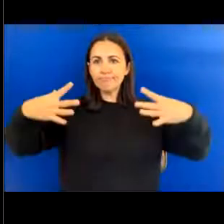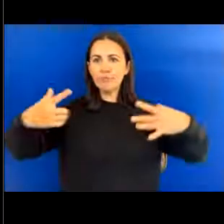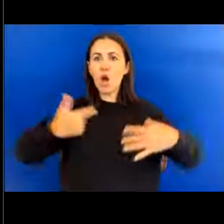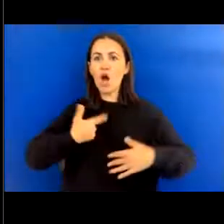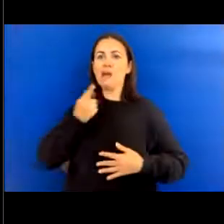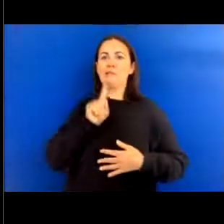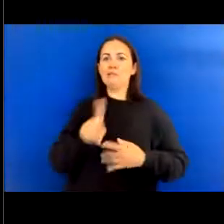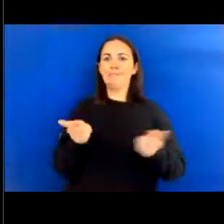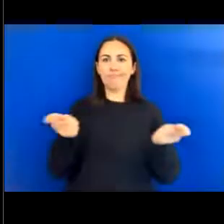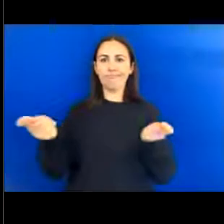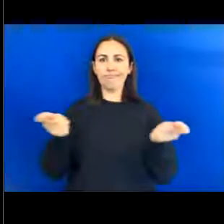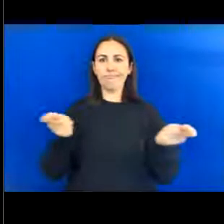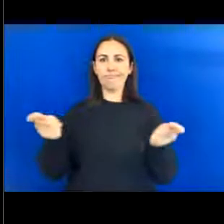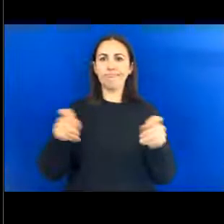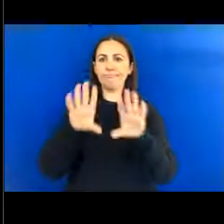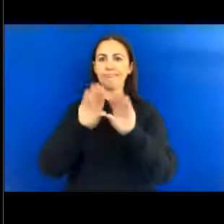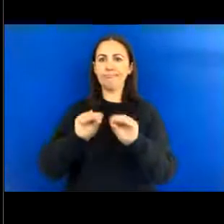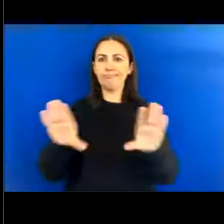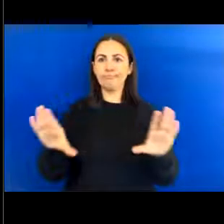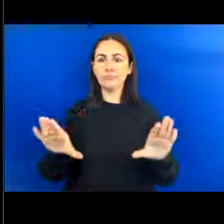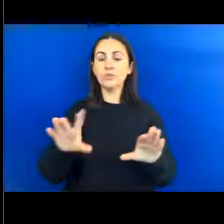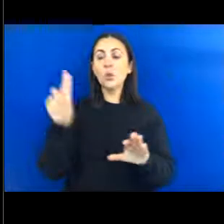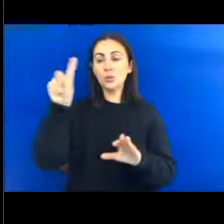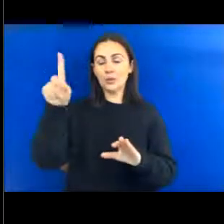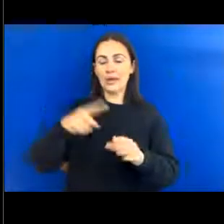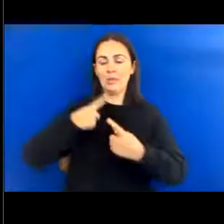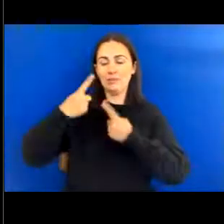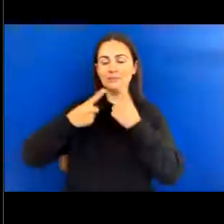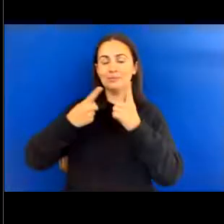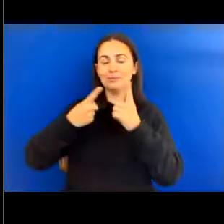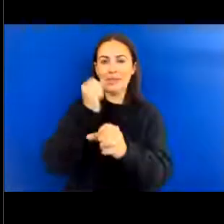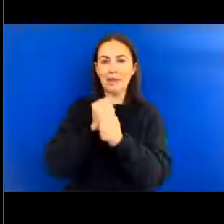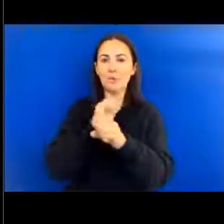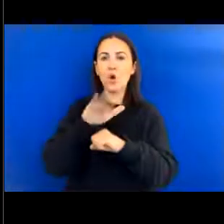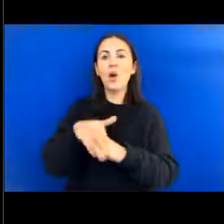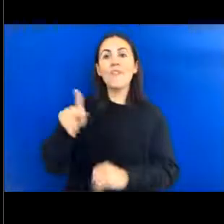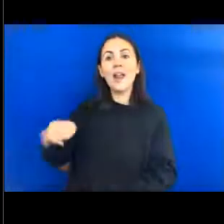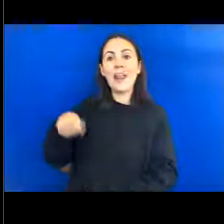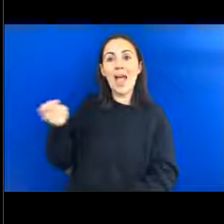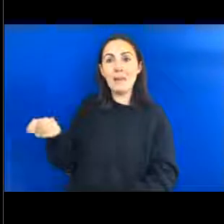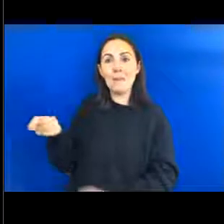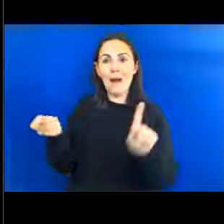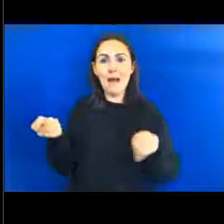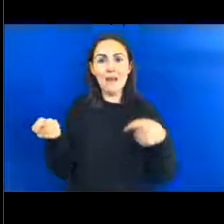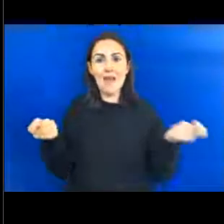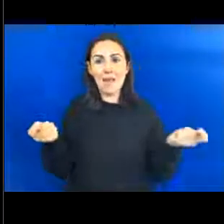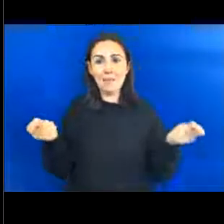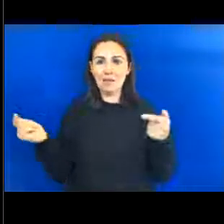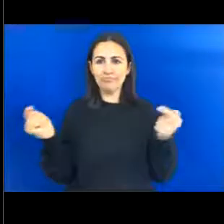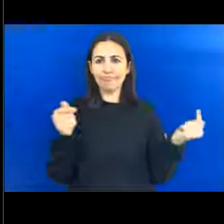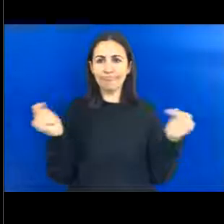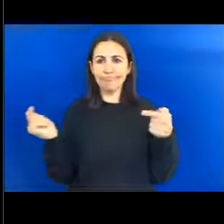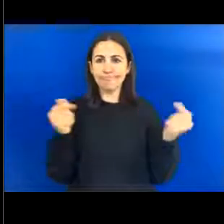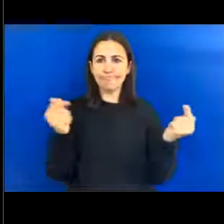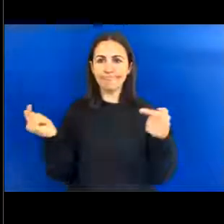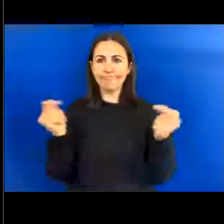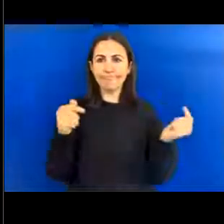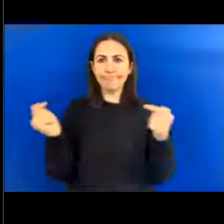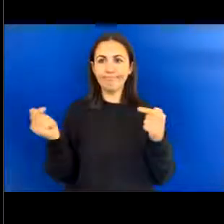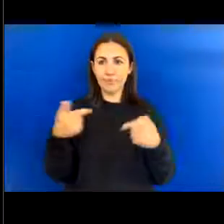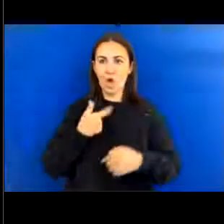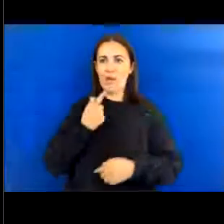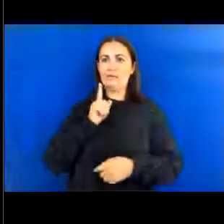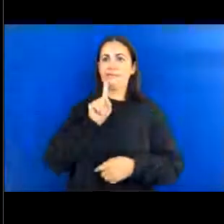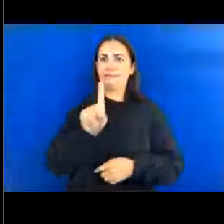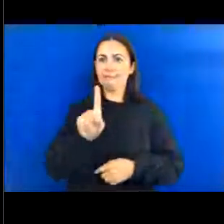to talking about some of those today, specifically neighbour disputes. And you know, I can tell you